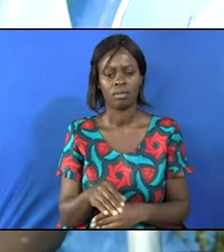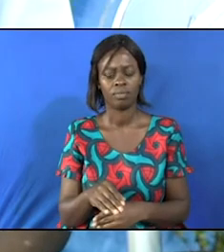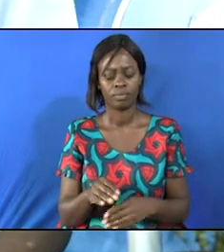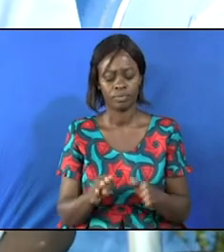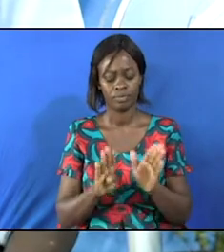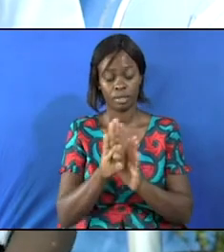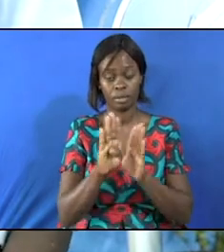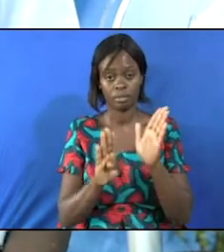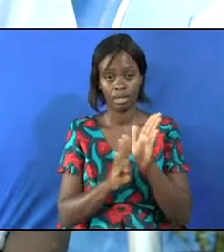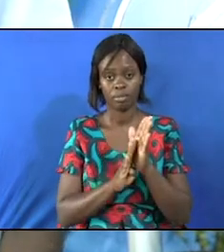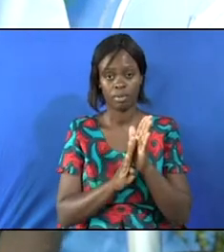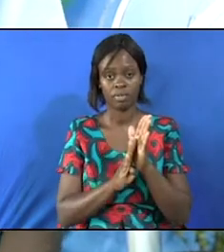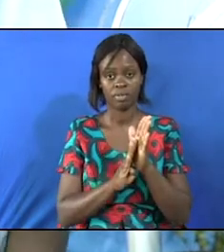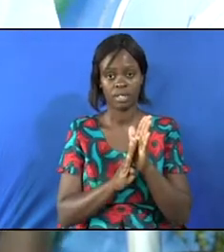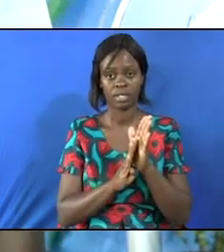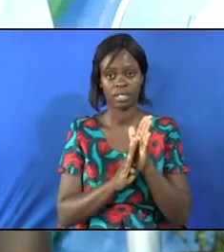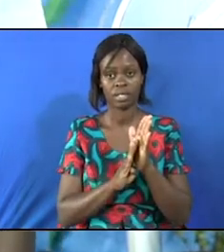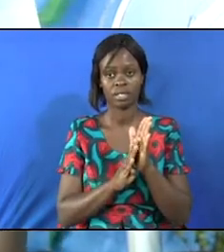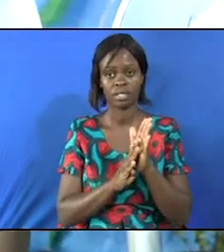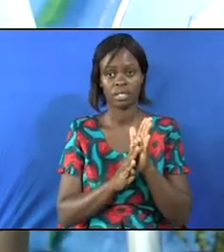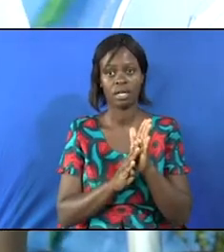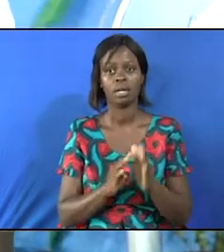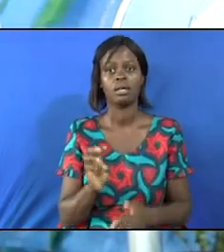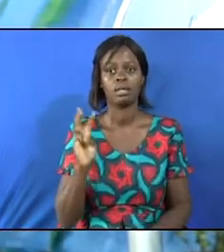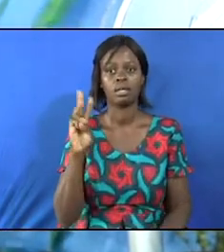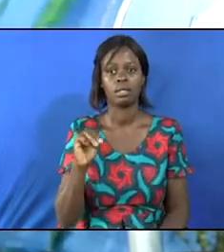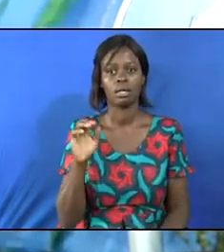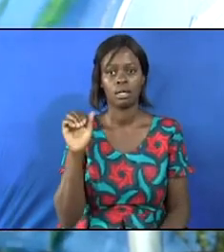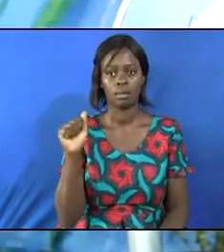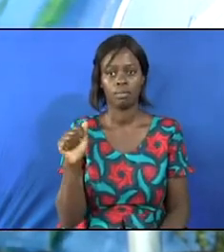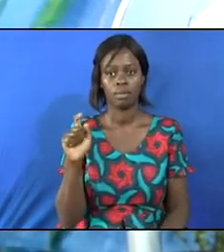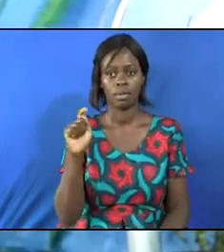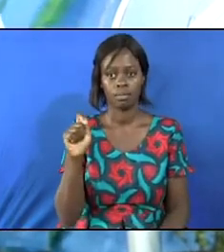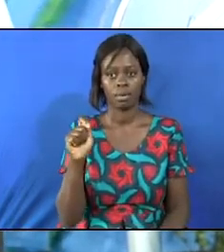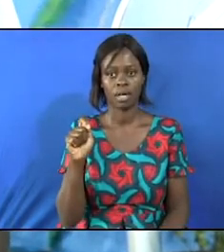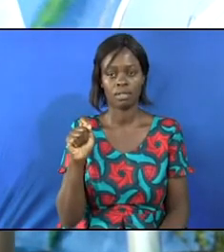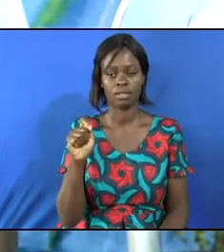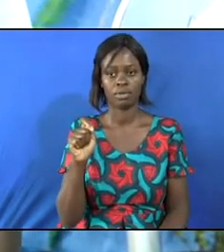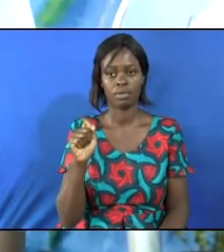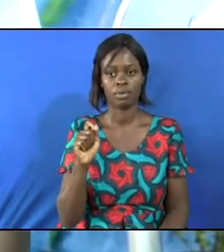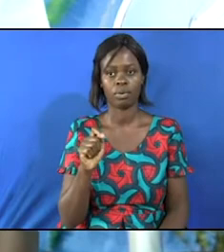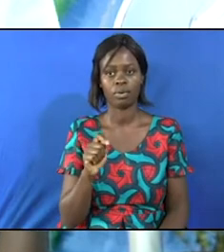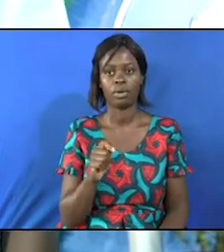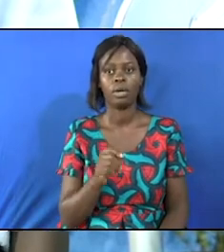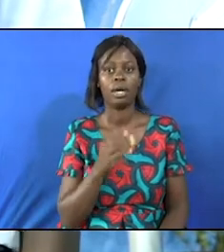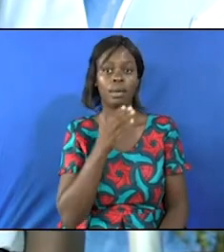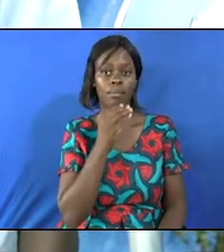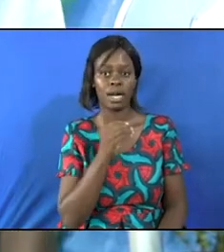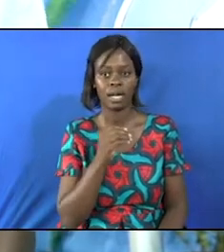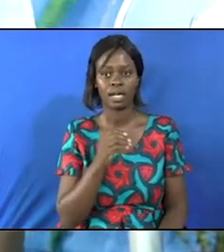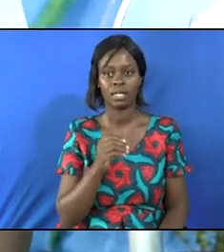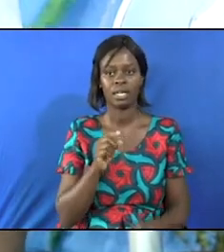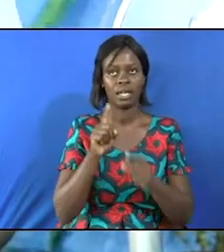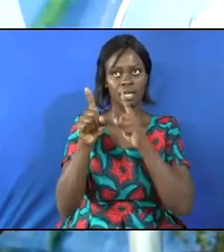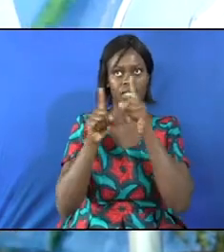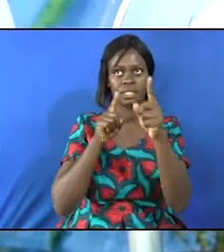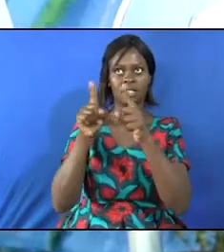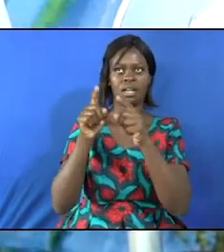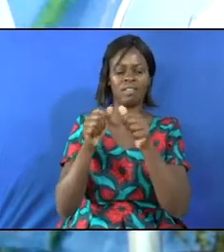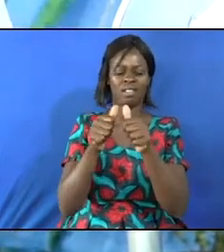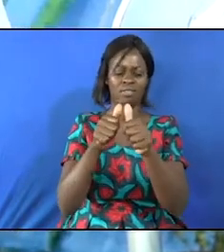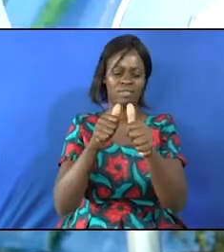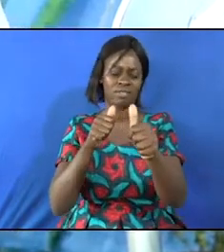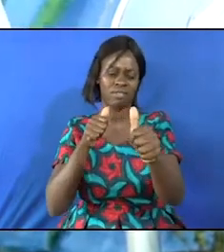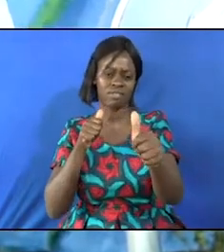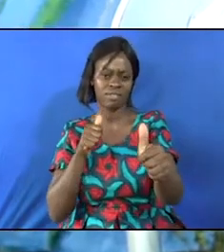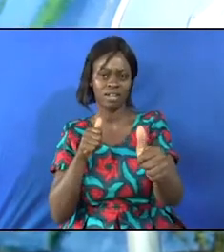Matthew 25:14-30 tells us about a man who traveled to a far country, and he left his